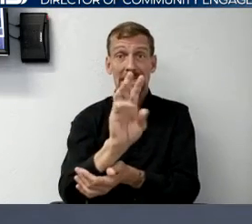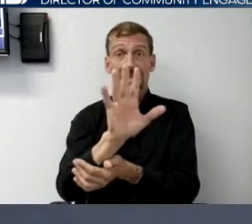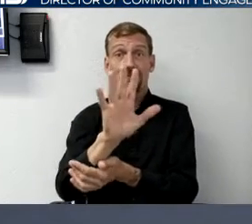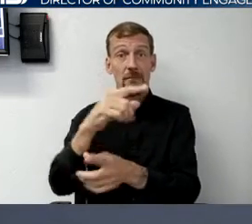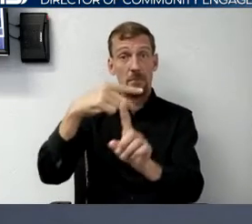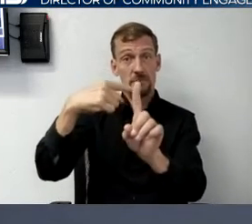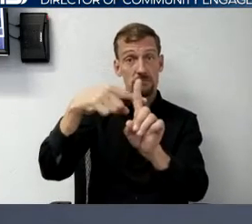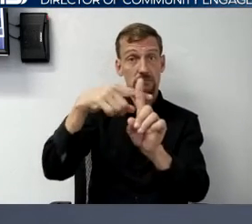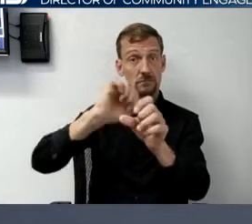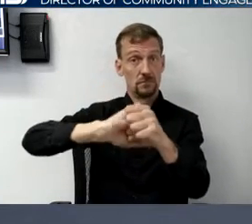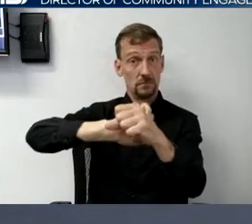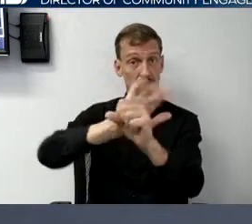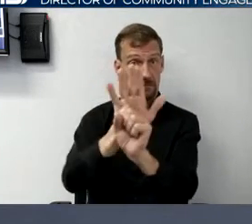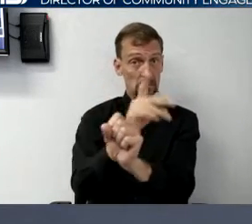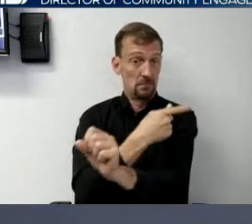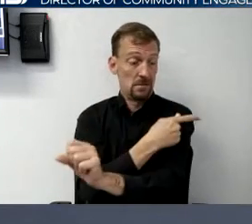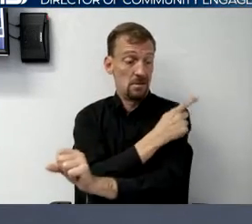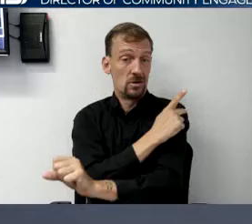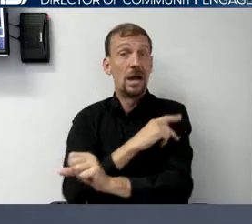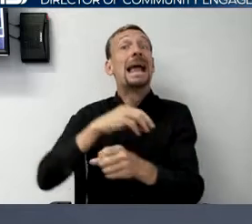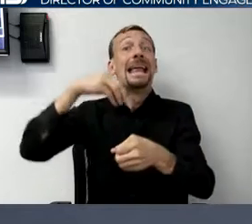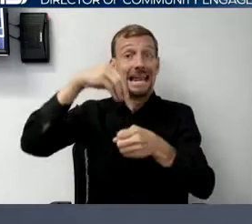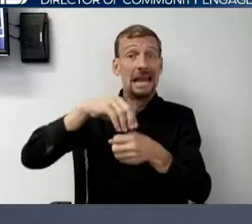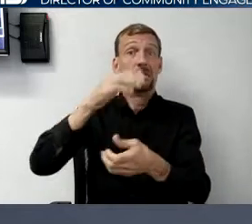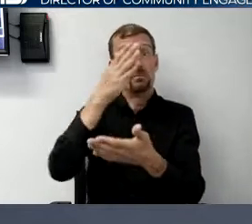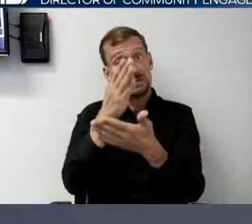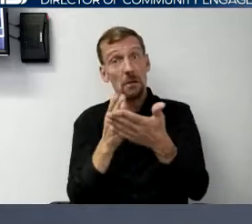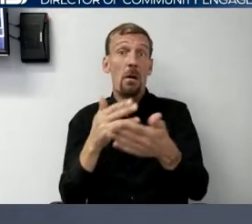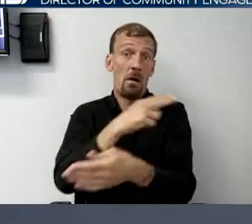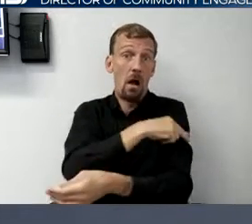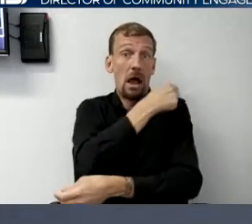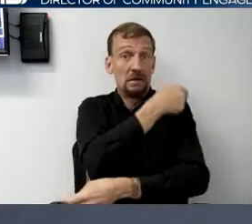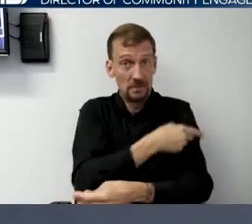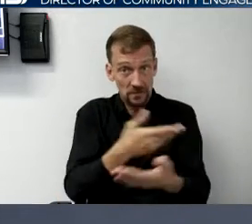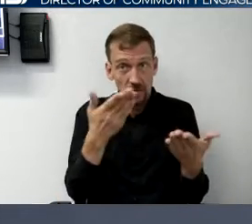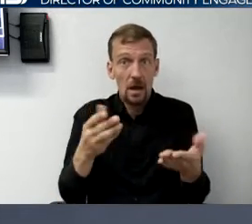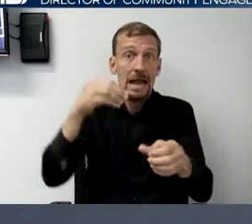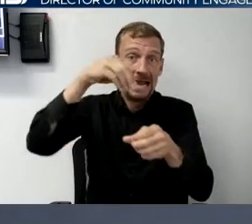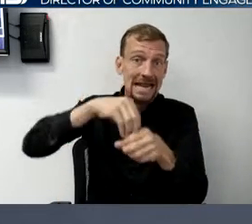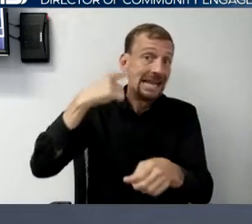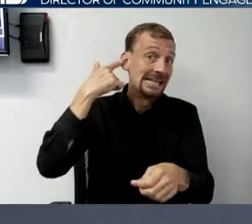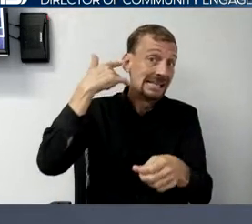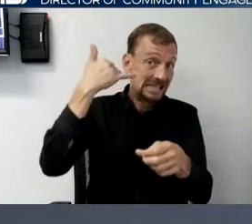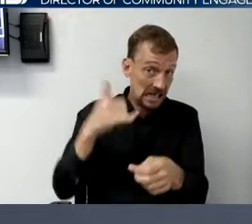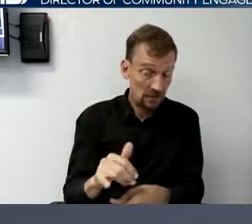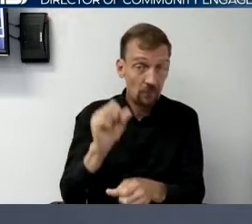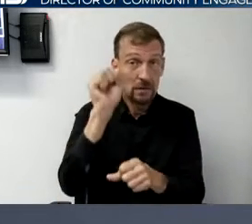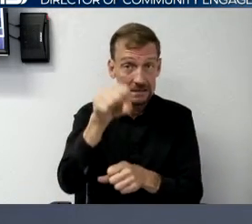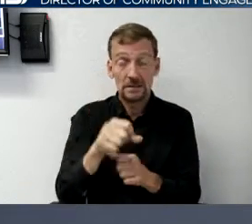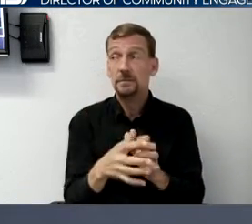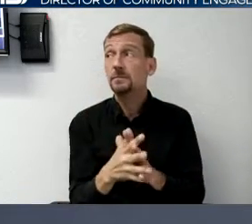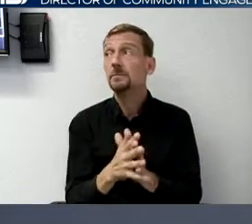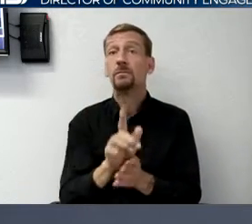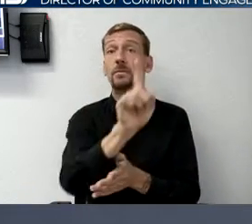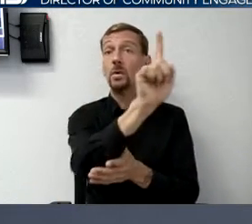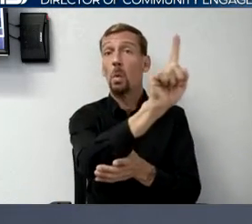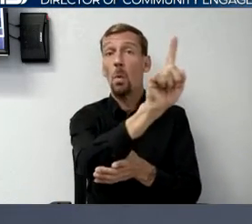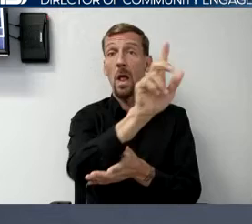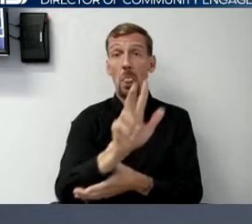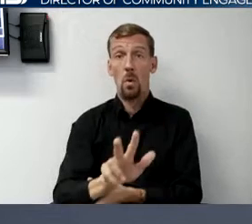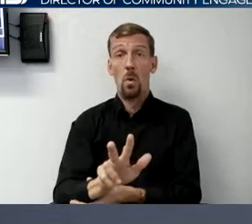4,365 positive COVID patients that are in a hospital somewhere in California, and roughly a